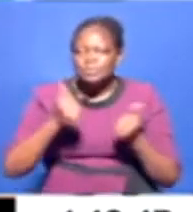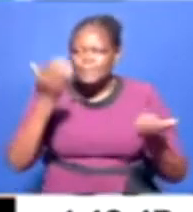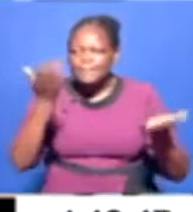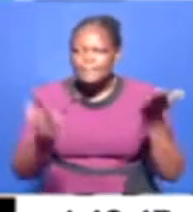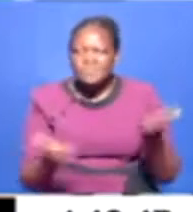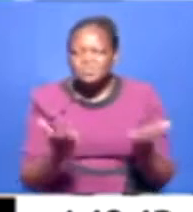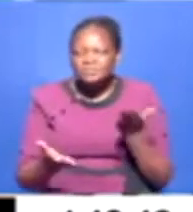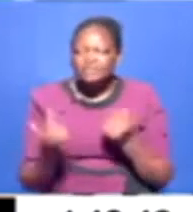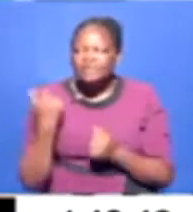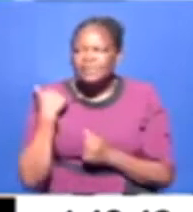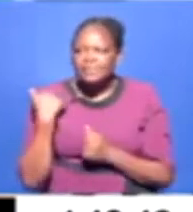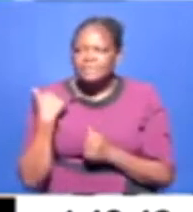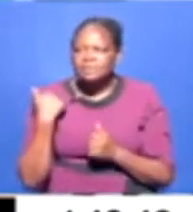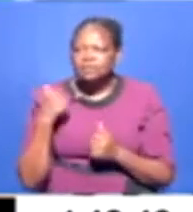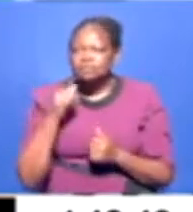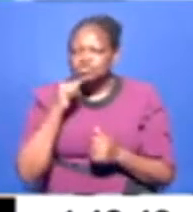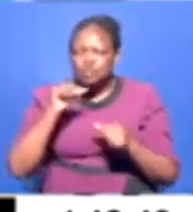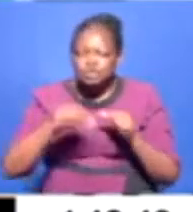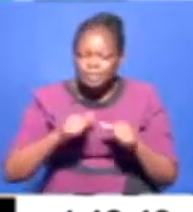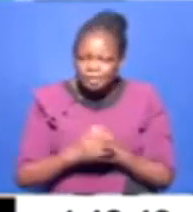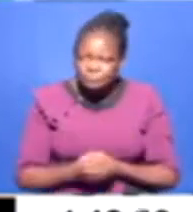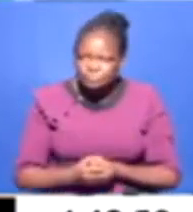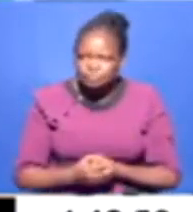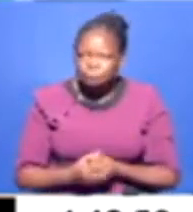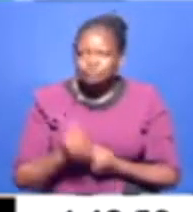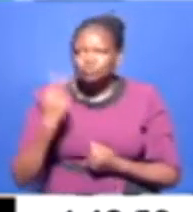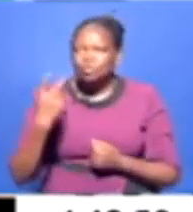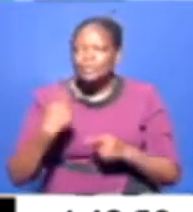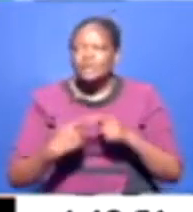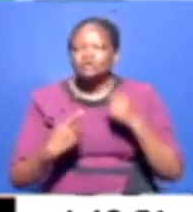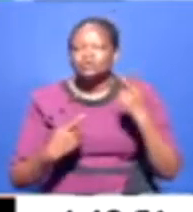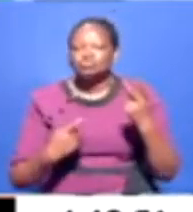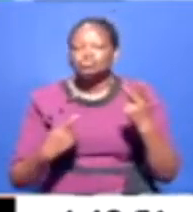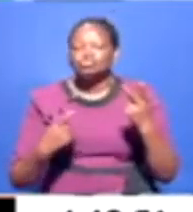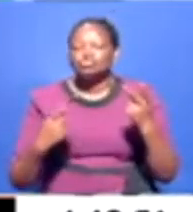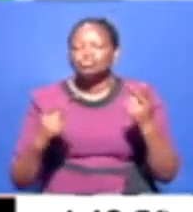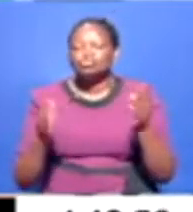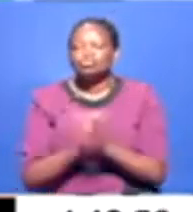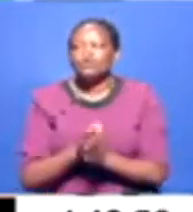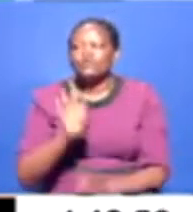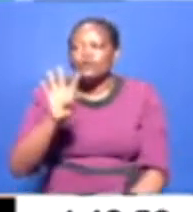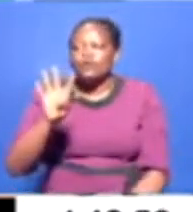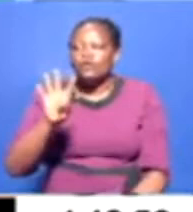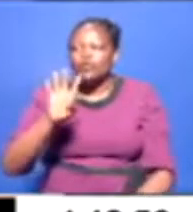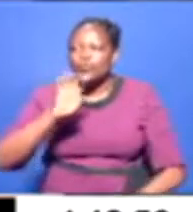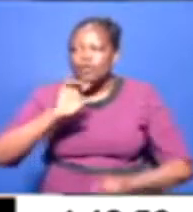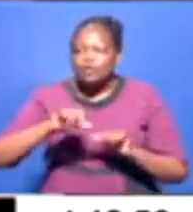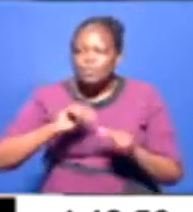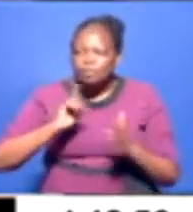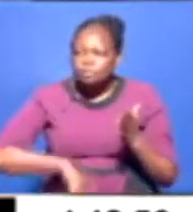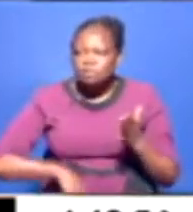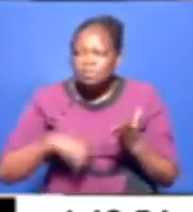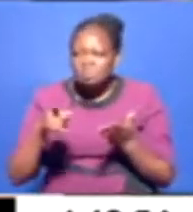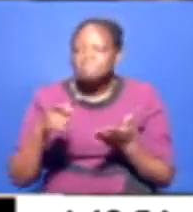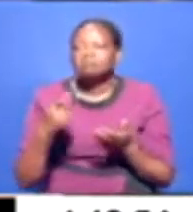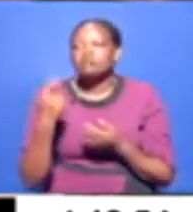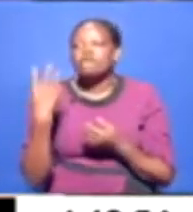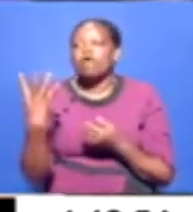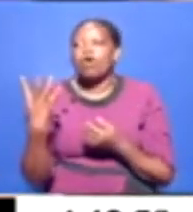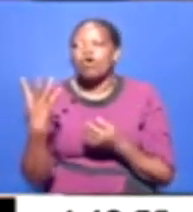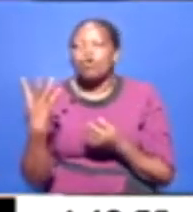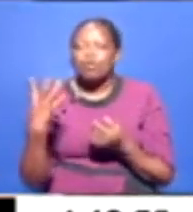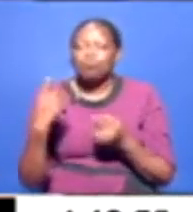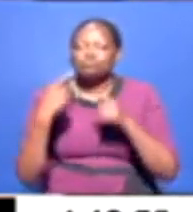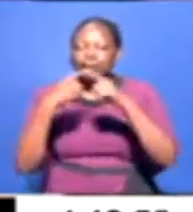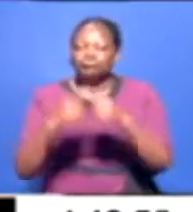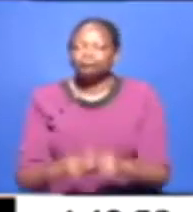figures. It is not about 2 + 2 = 4. It is about what did that 4 do? In the devolved units,